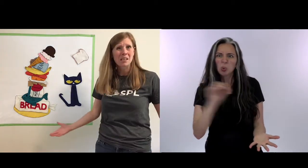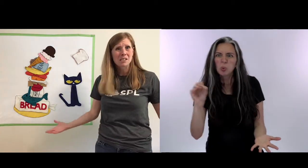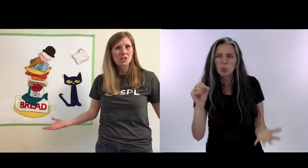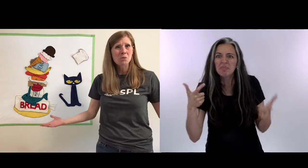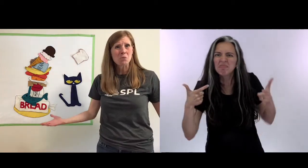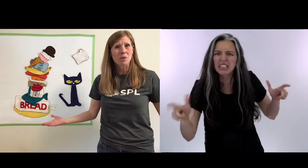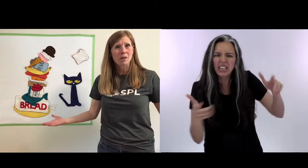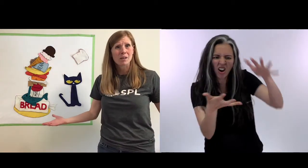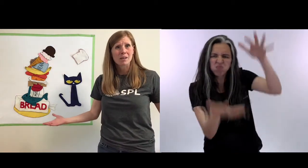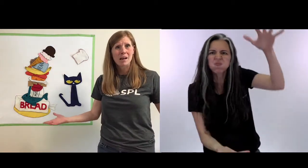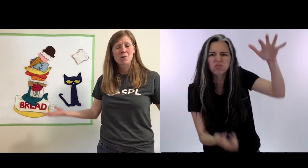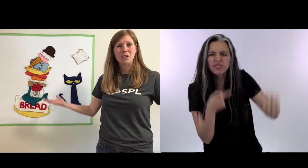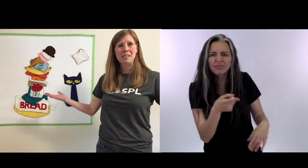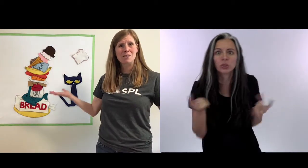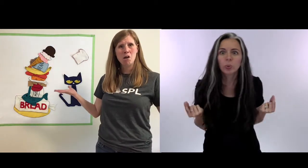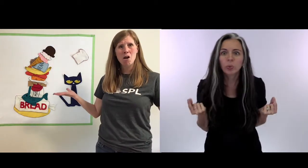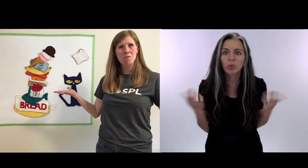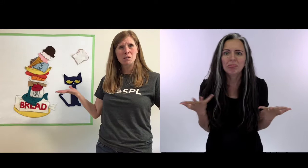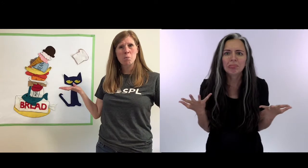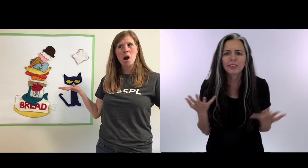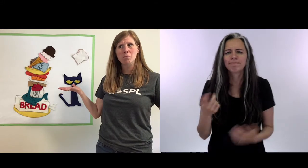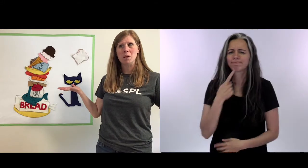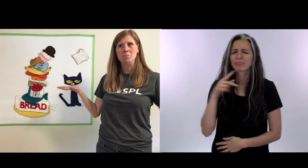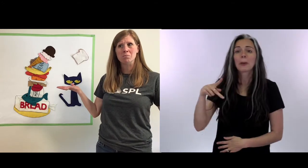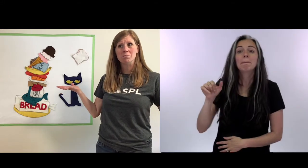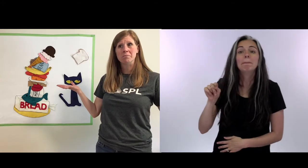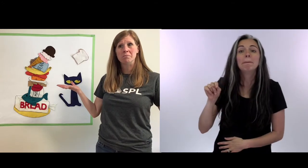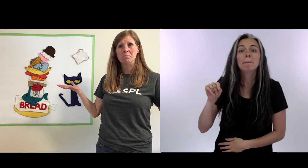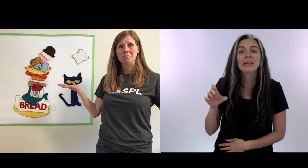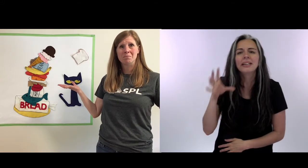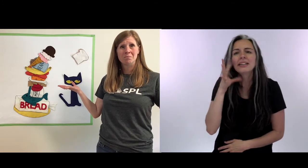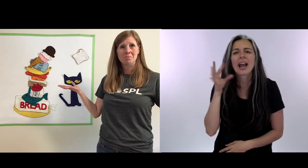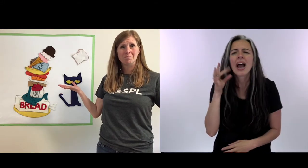What will he do? How could he solve his problem?